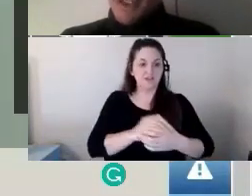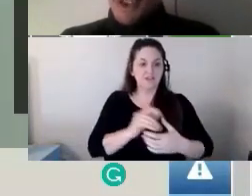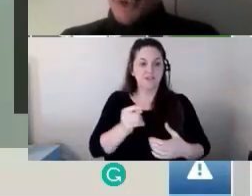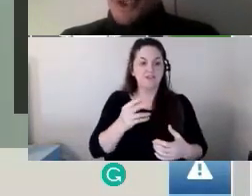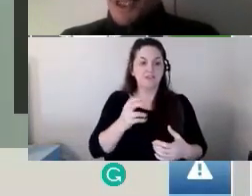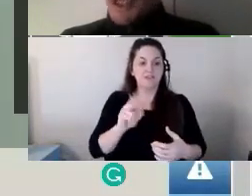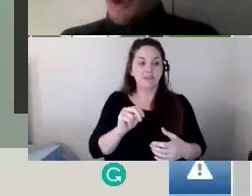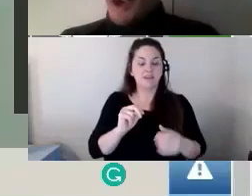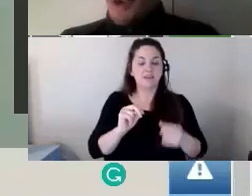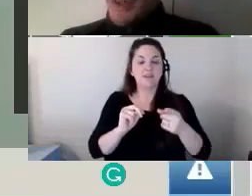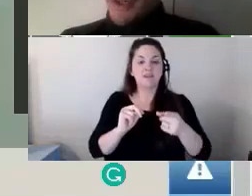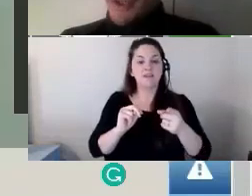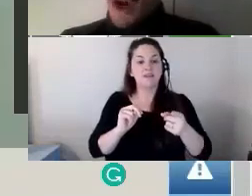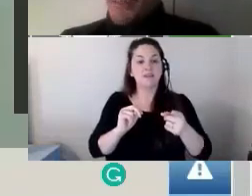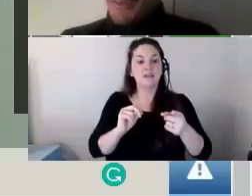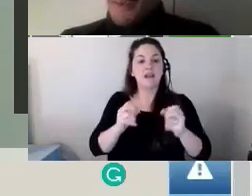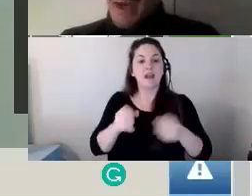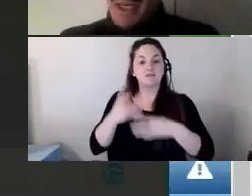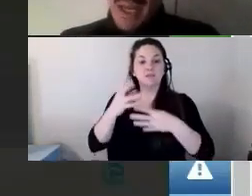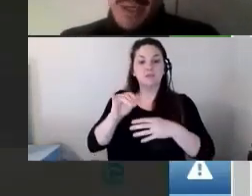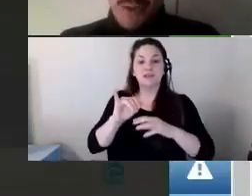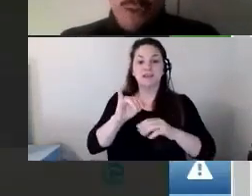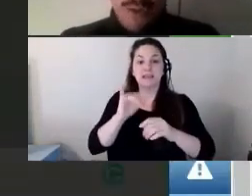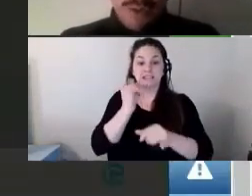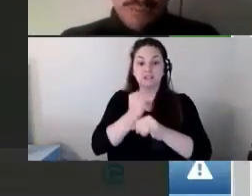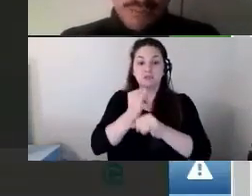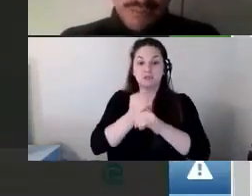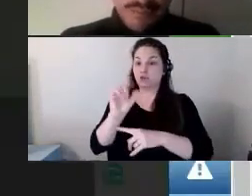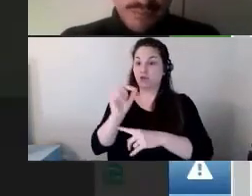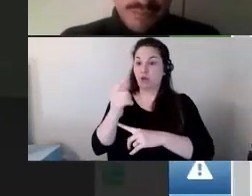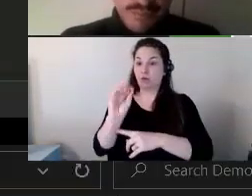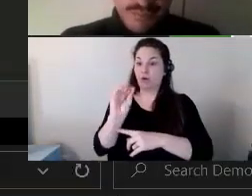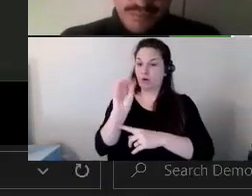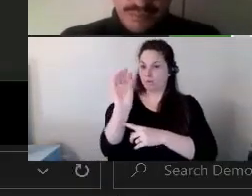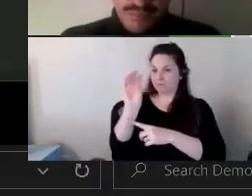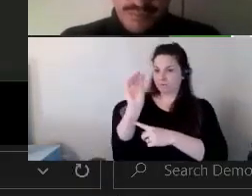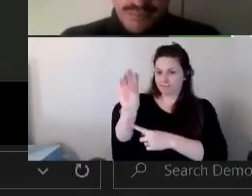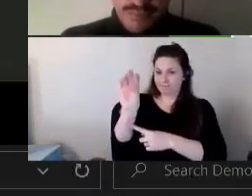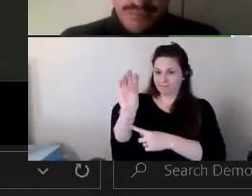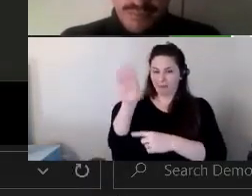an institution logo in the top right-hand corner.